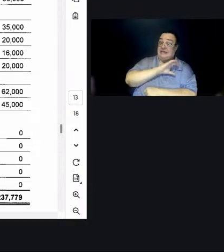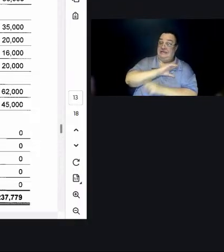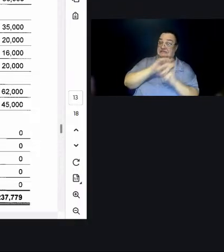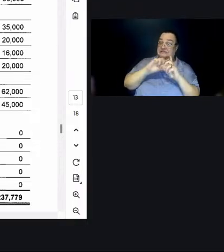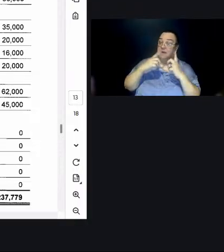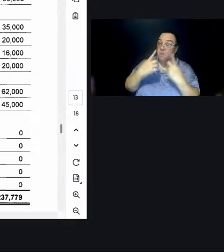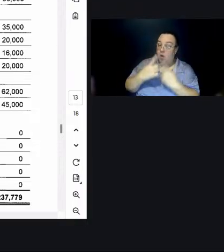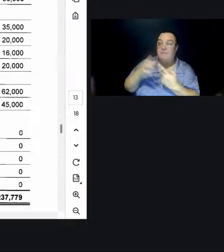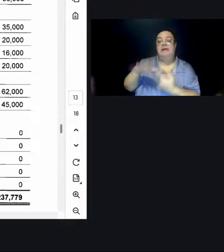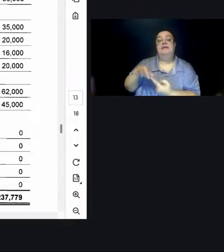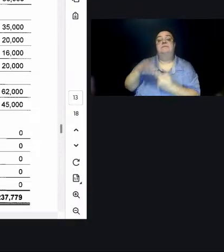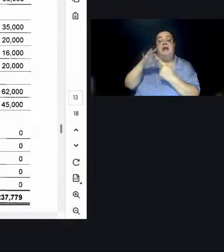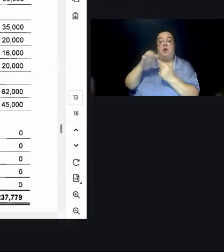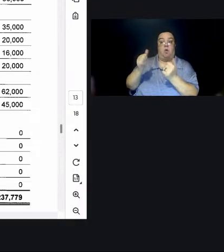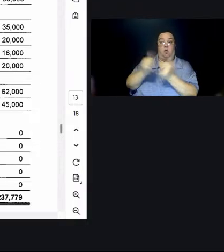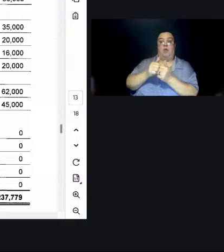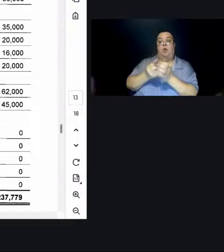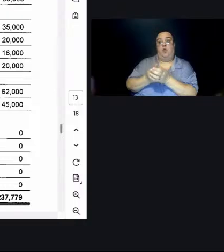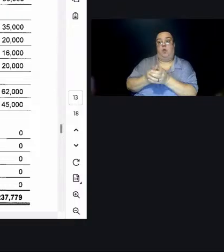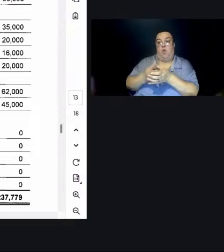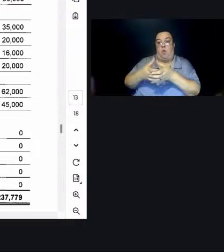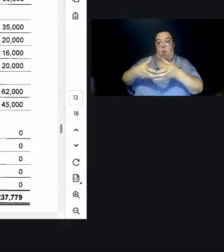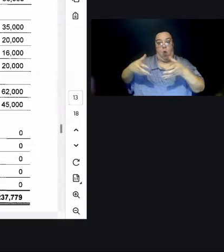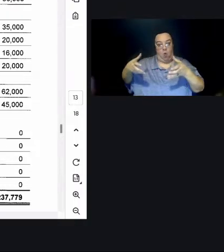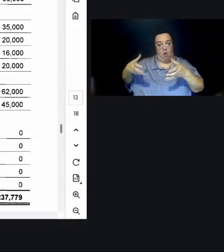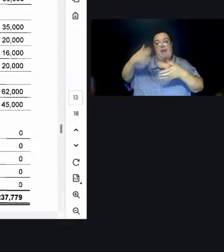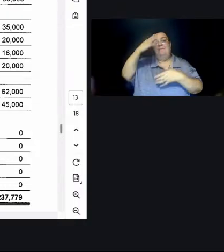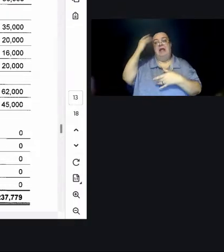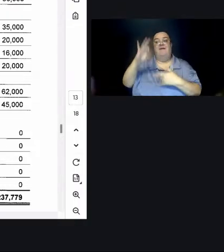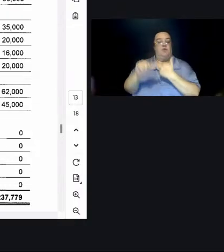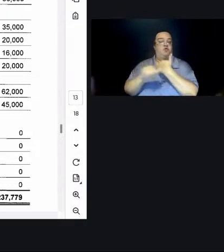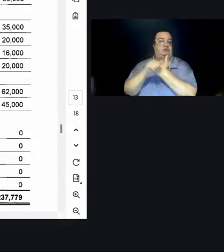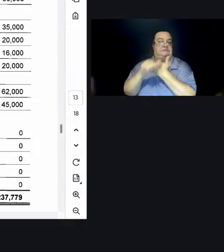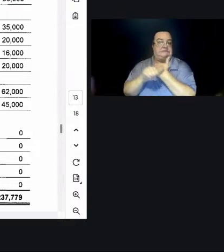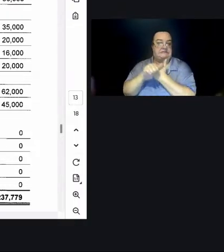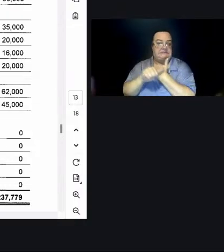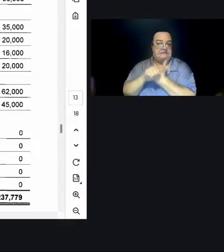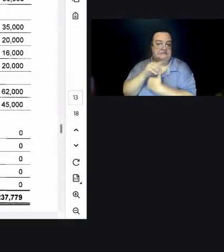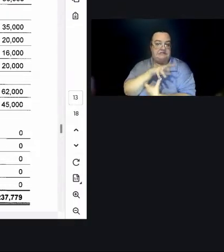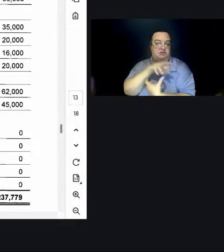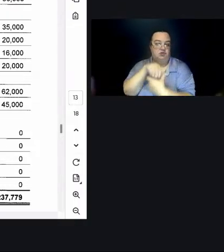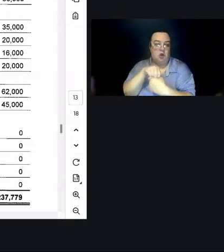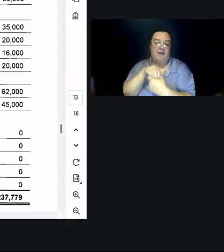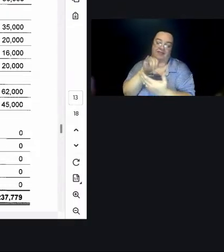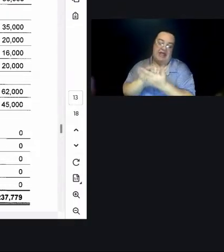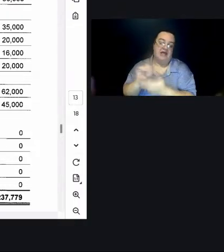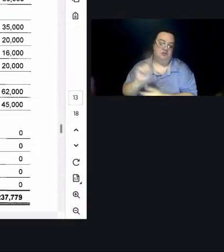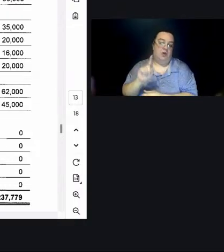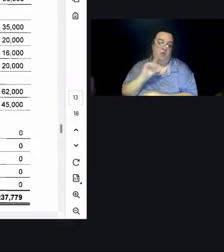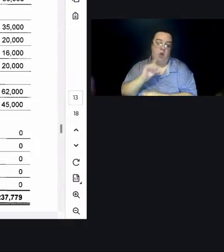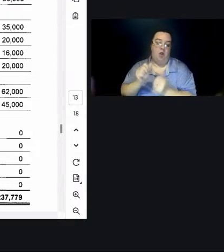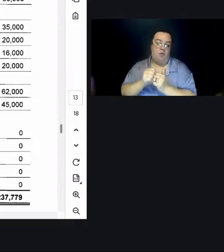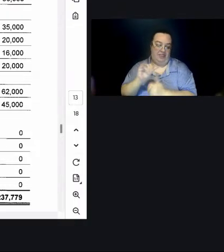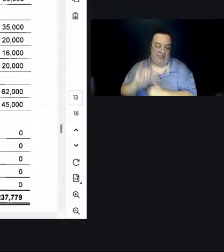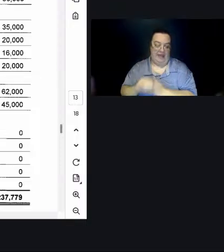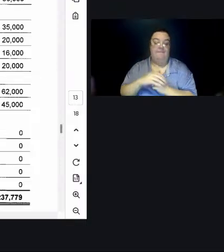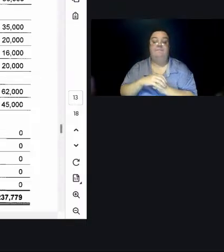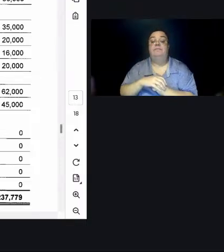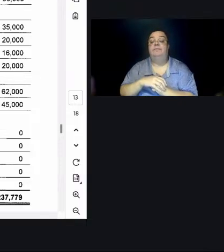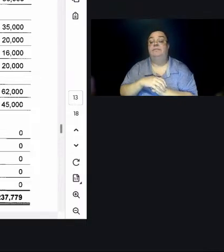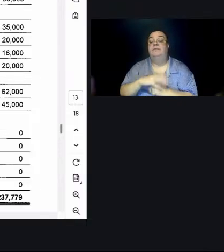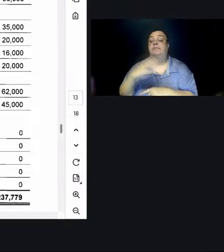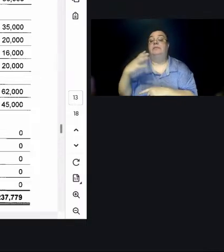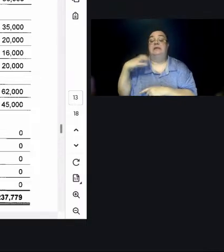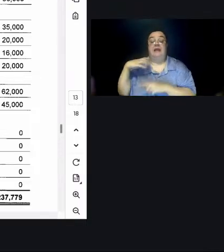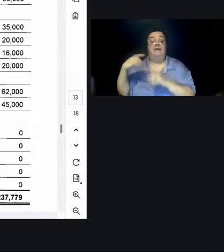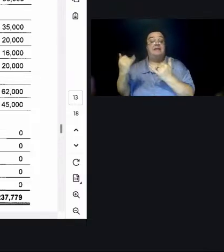with a growing police department because of the risk. So that's where we are with that. And as it